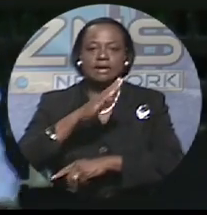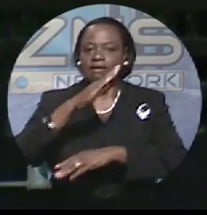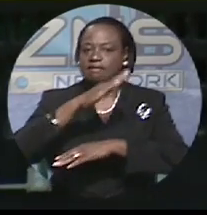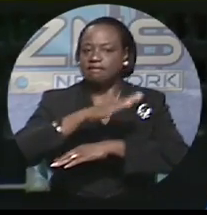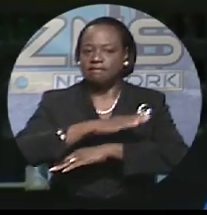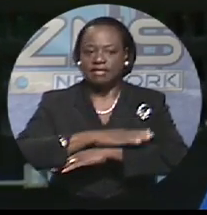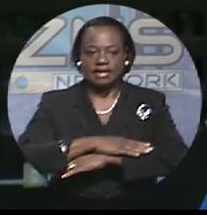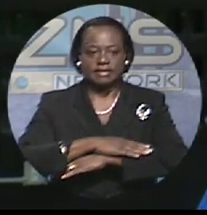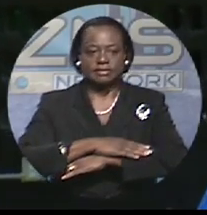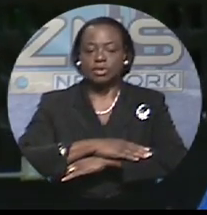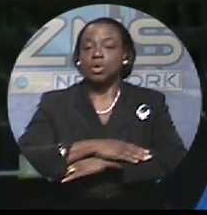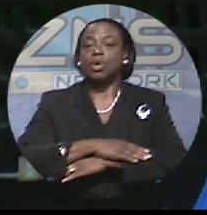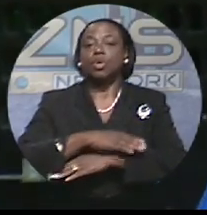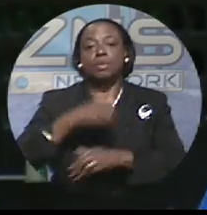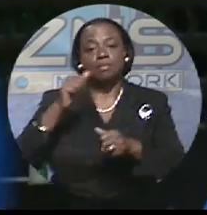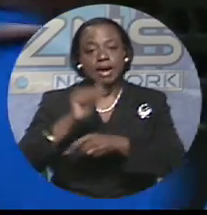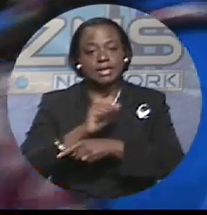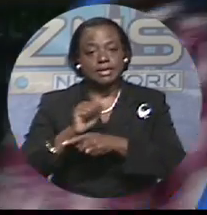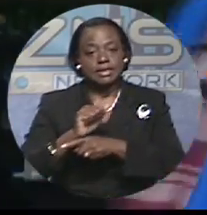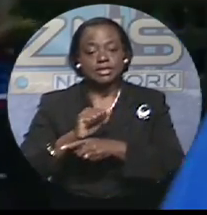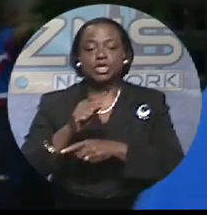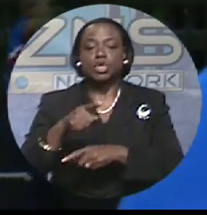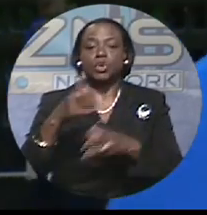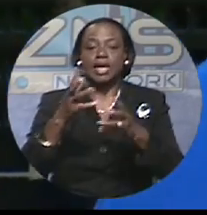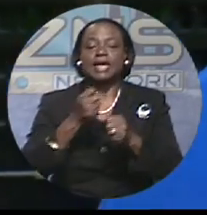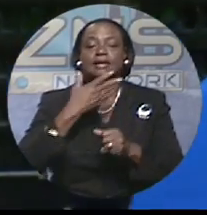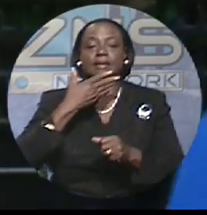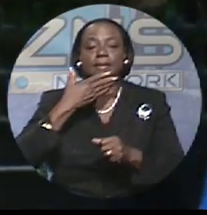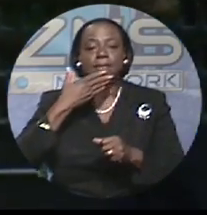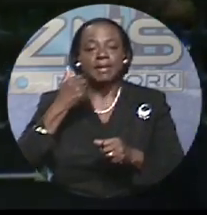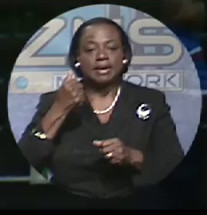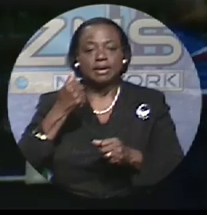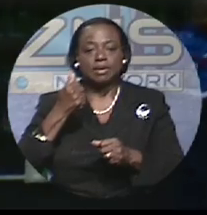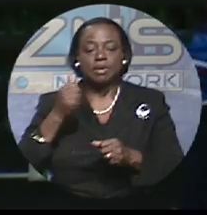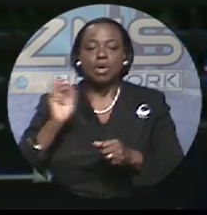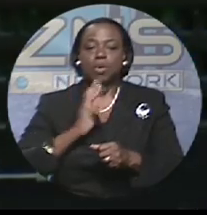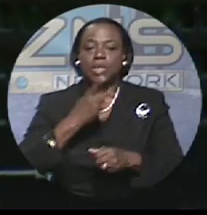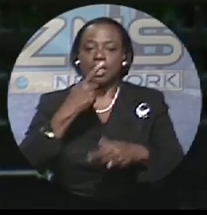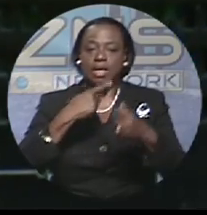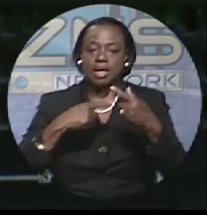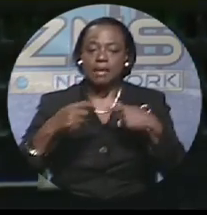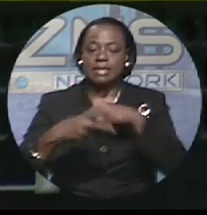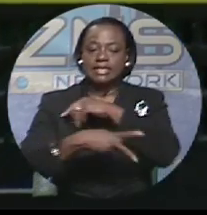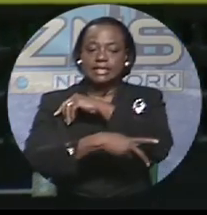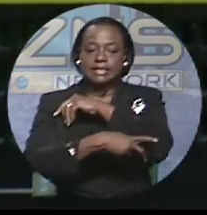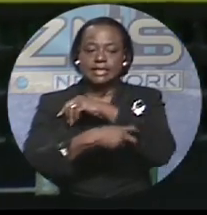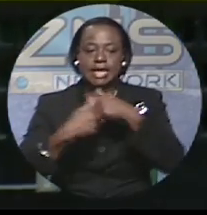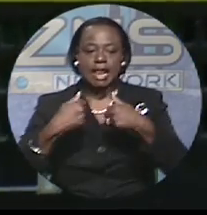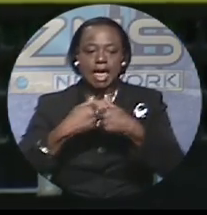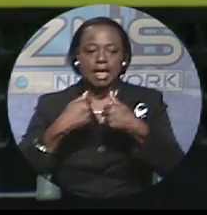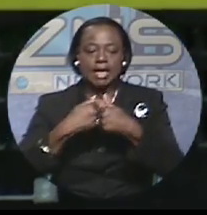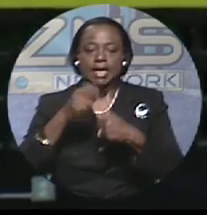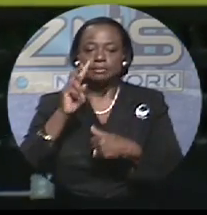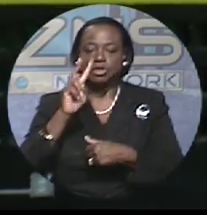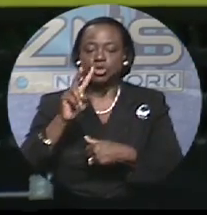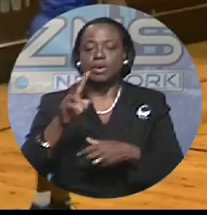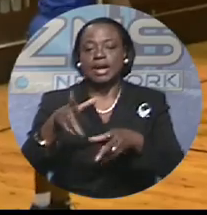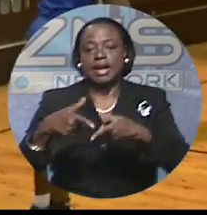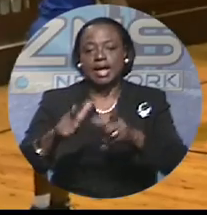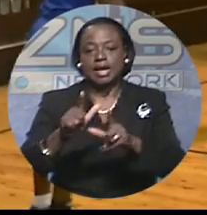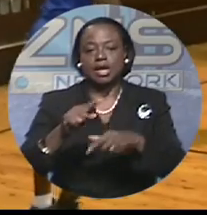you practice what you get better rhythm. So we just got to come and steal game two and let it go to game